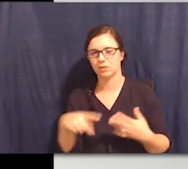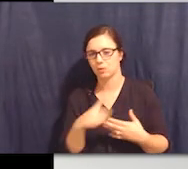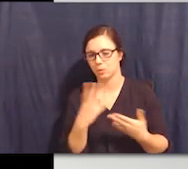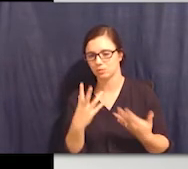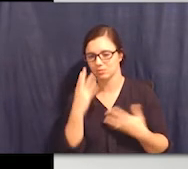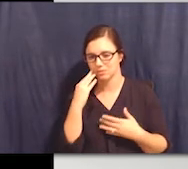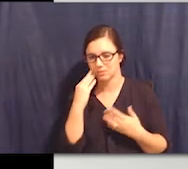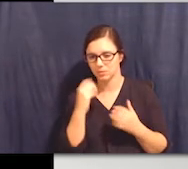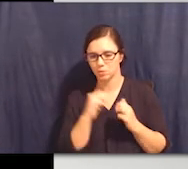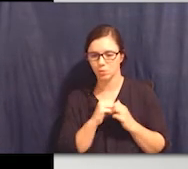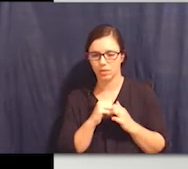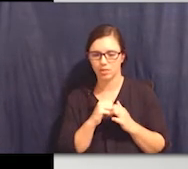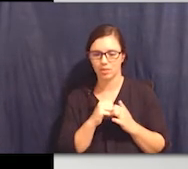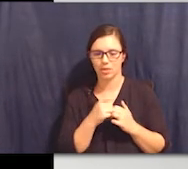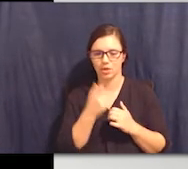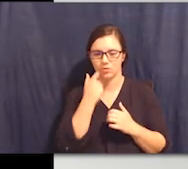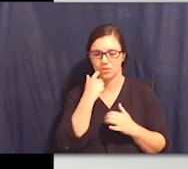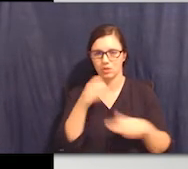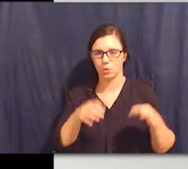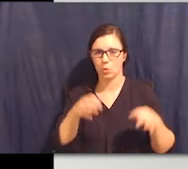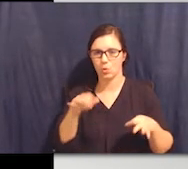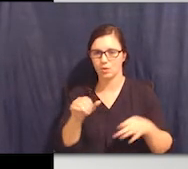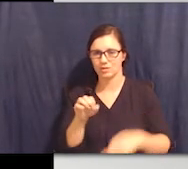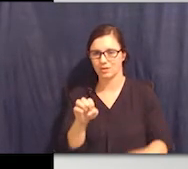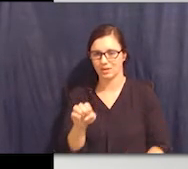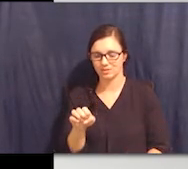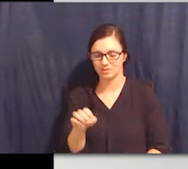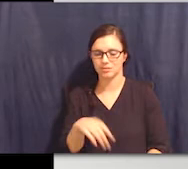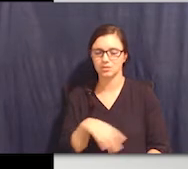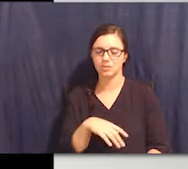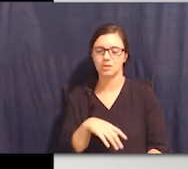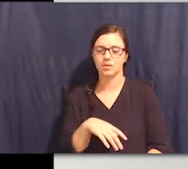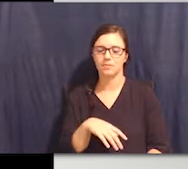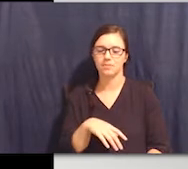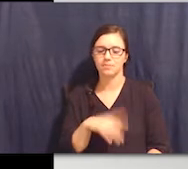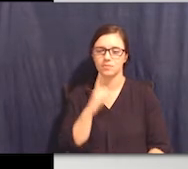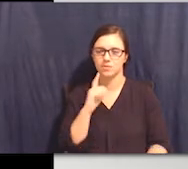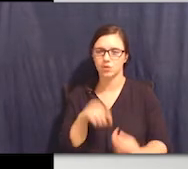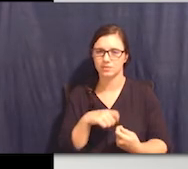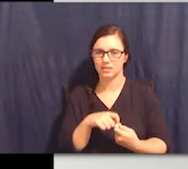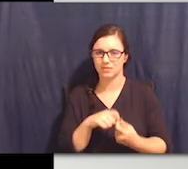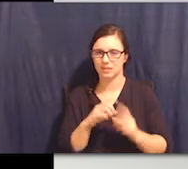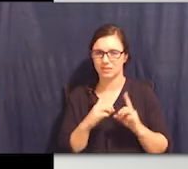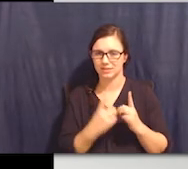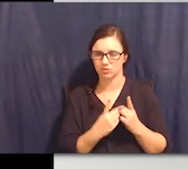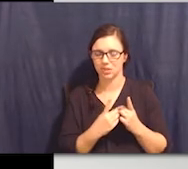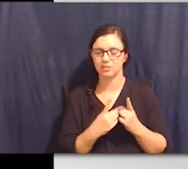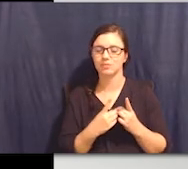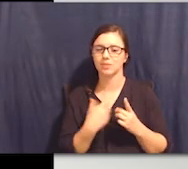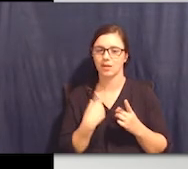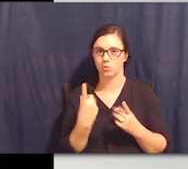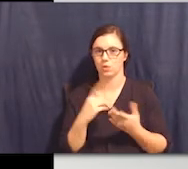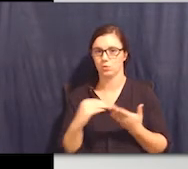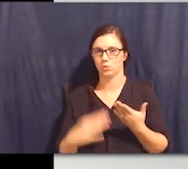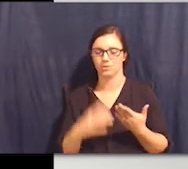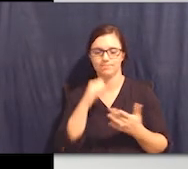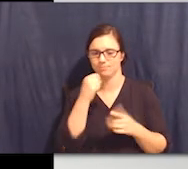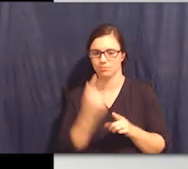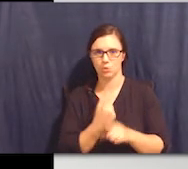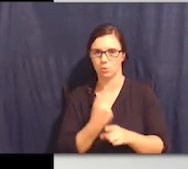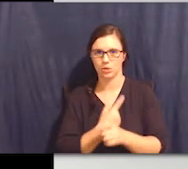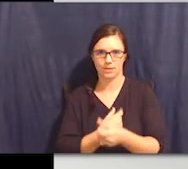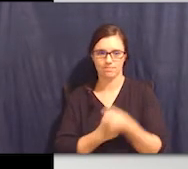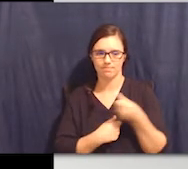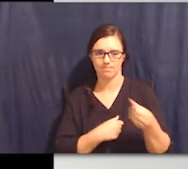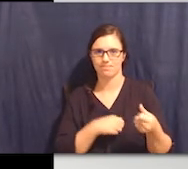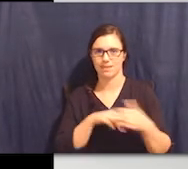probably familiar with a recent court case that for a specific district that had a student that was inappropriately placed